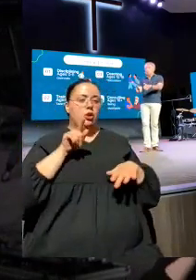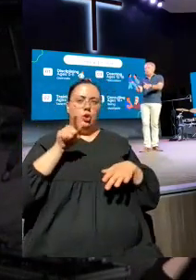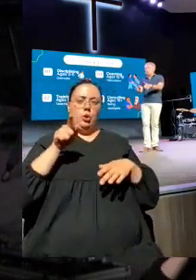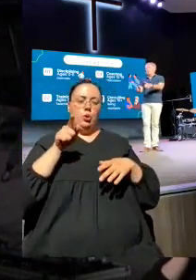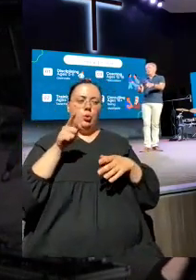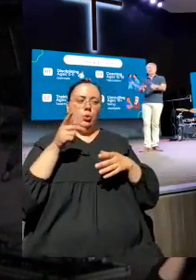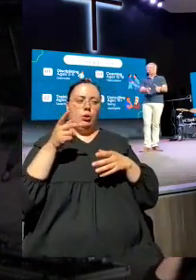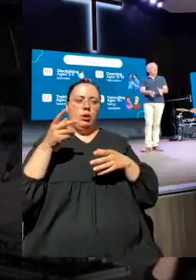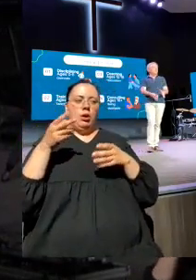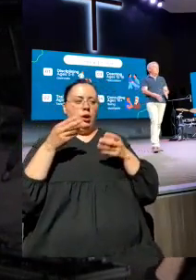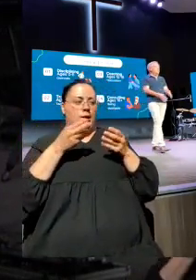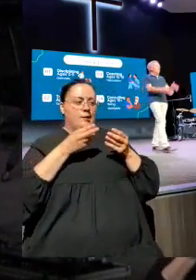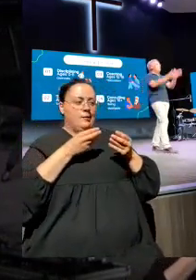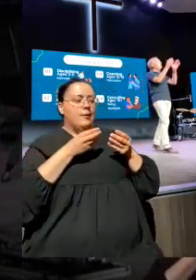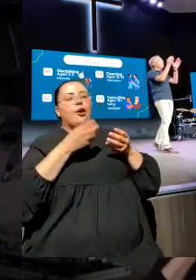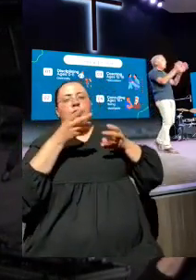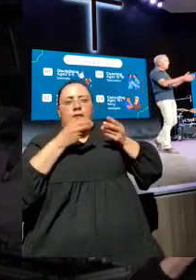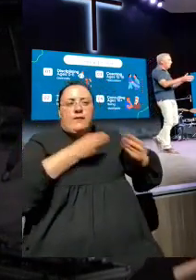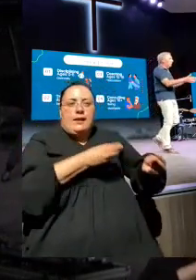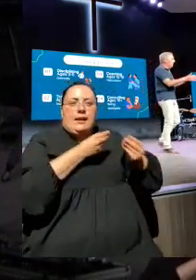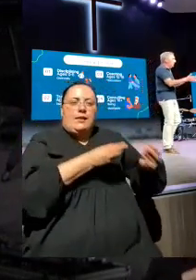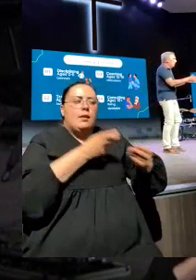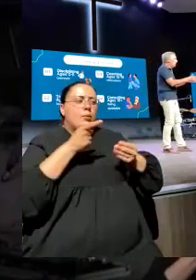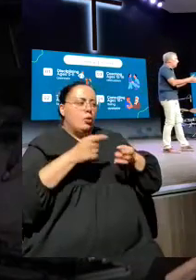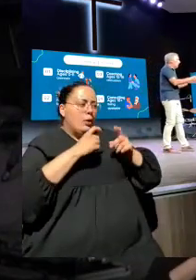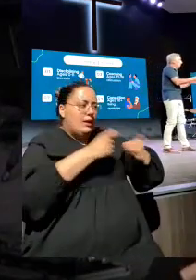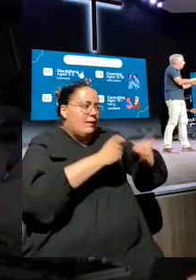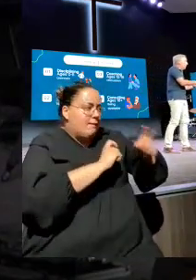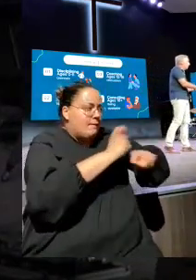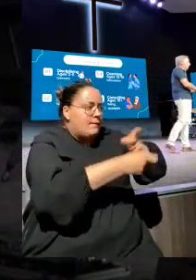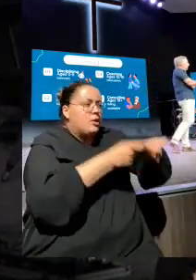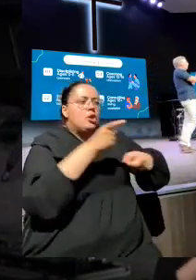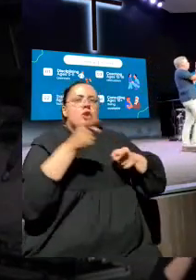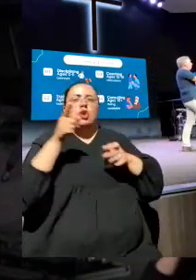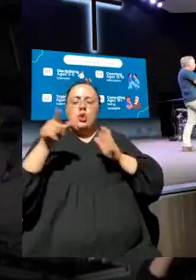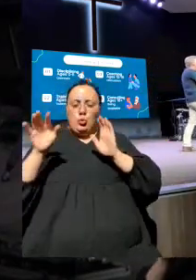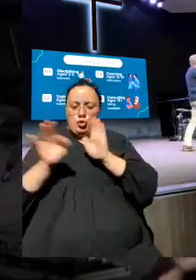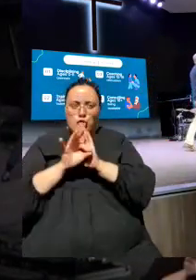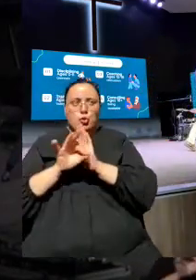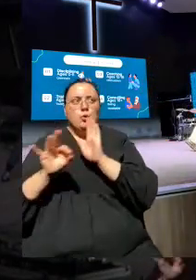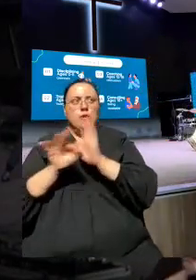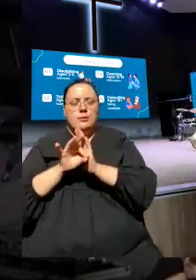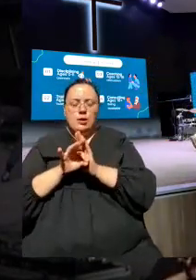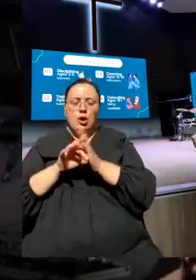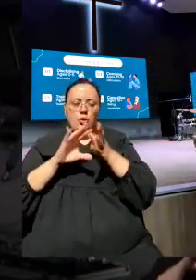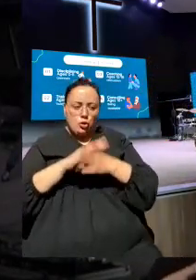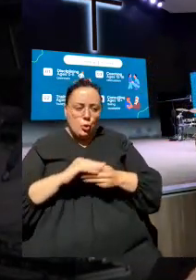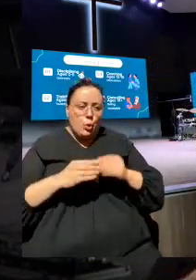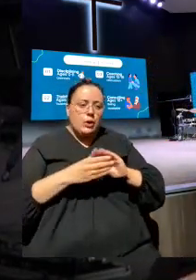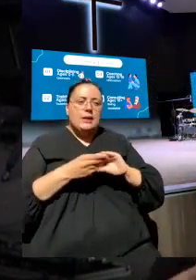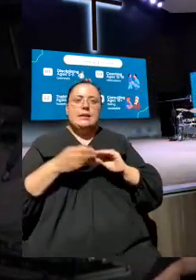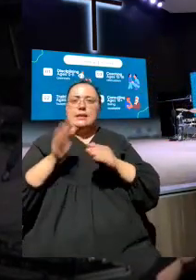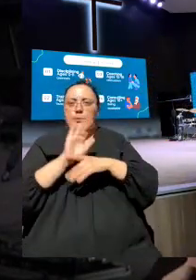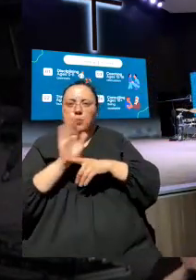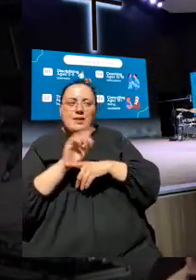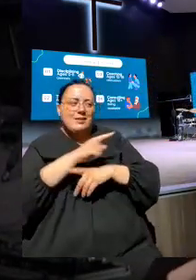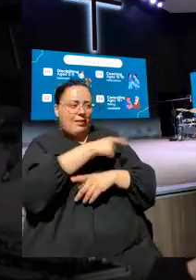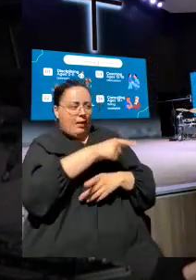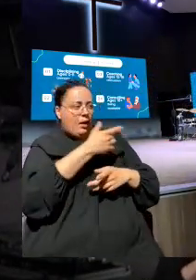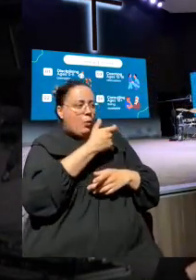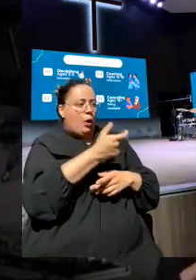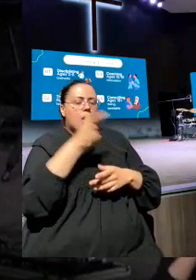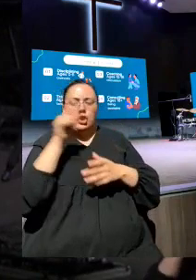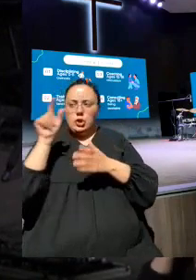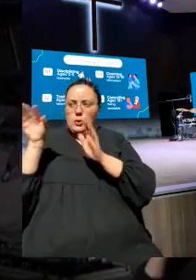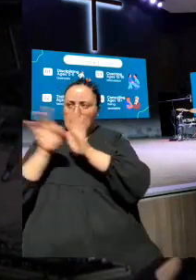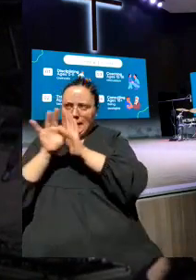the music that they listen to. You choose the videos that they watch. You choose the stories that they consume. And you need